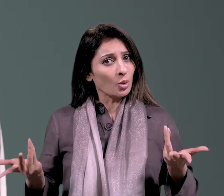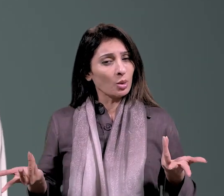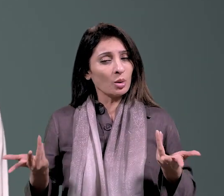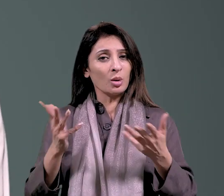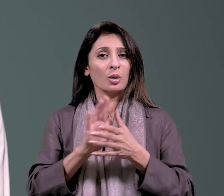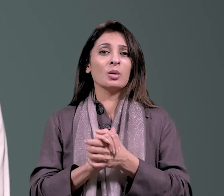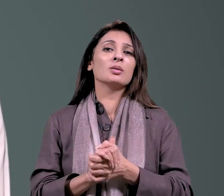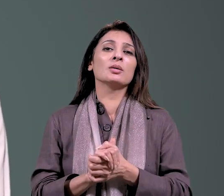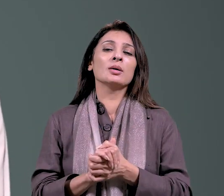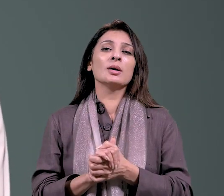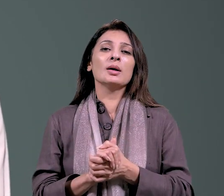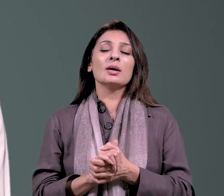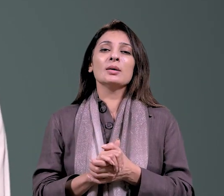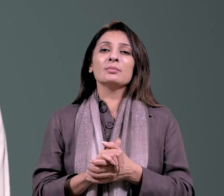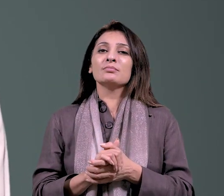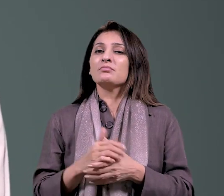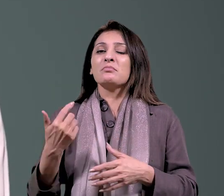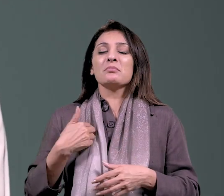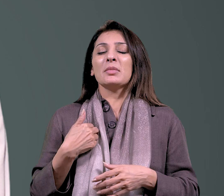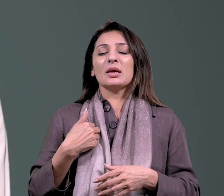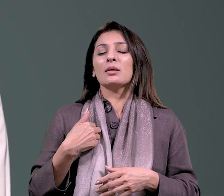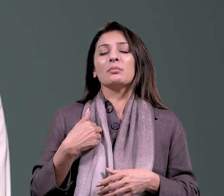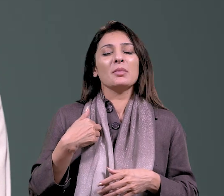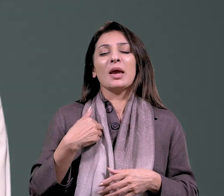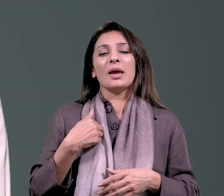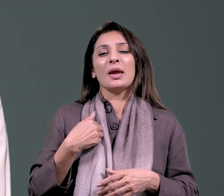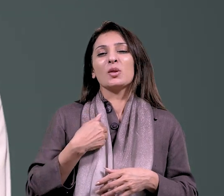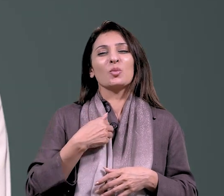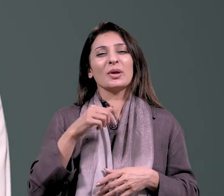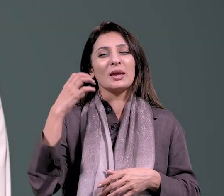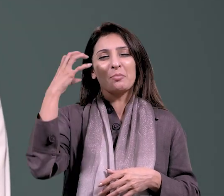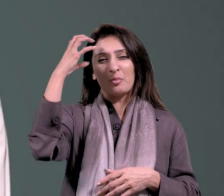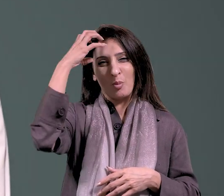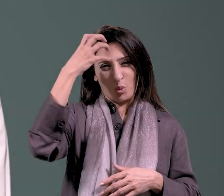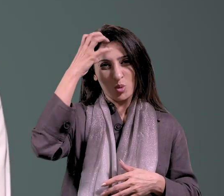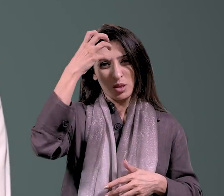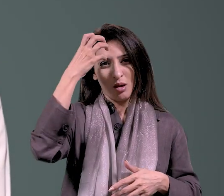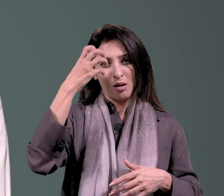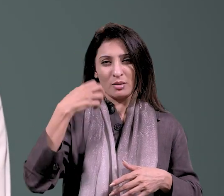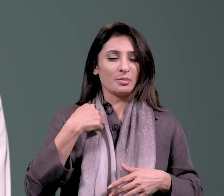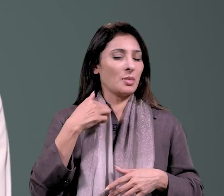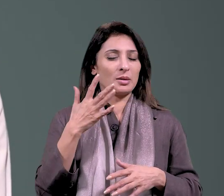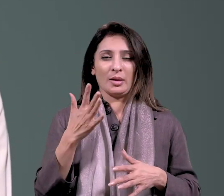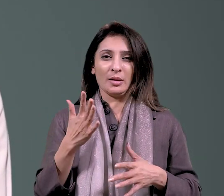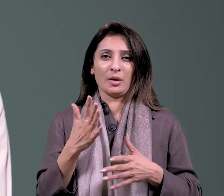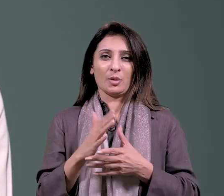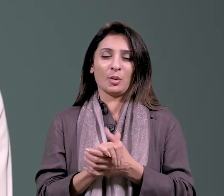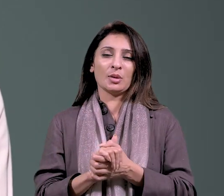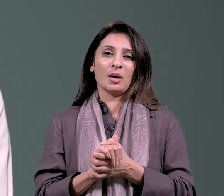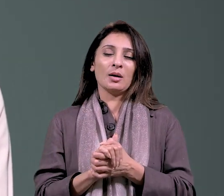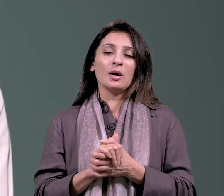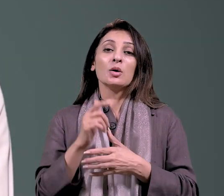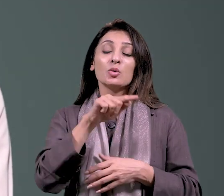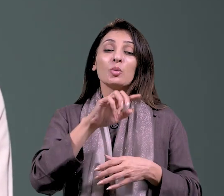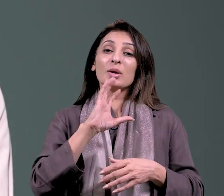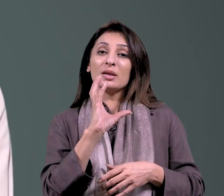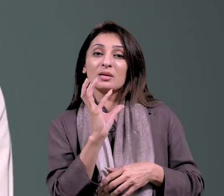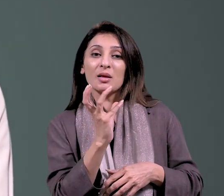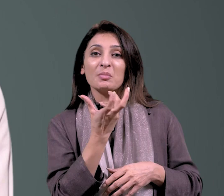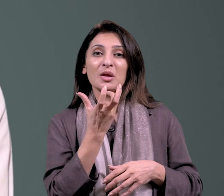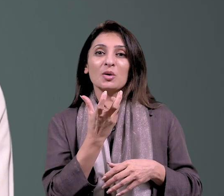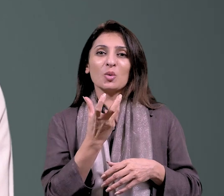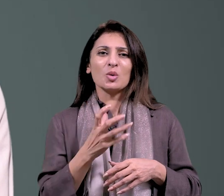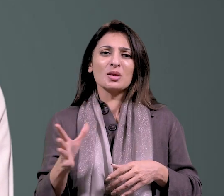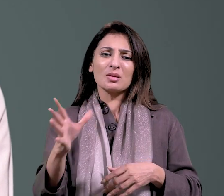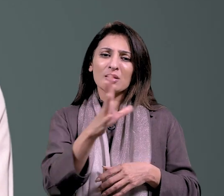Are you out of your mind? I don't mean to be rude, but you appear so blind. Having